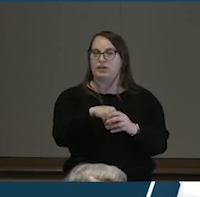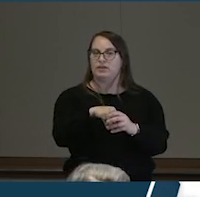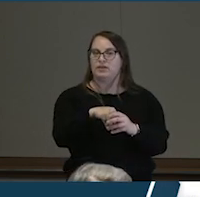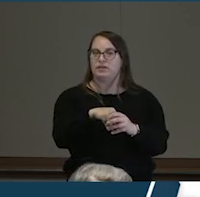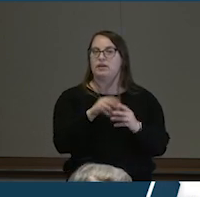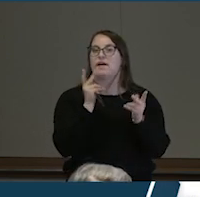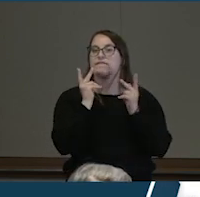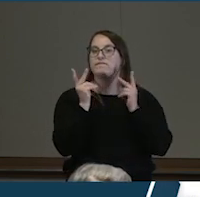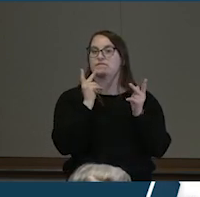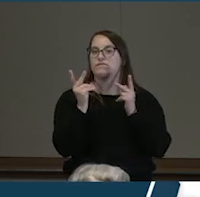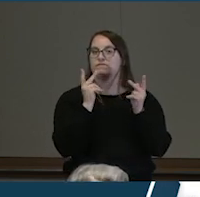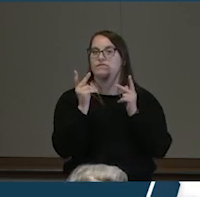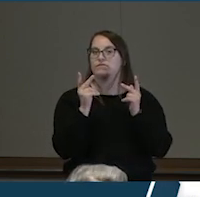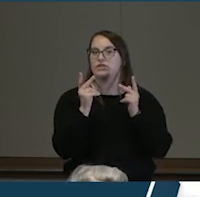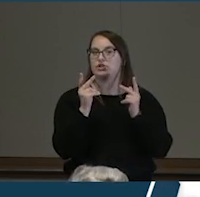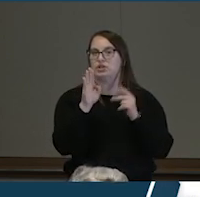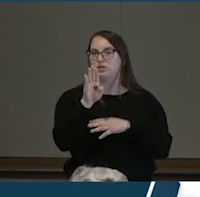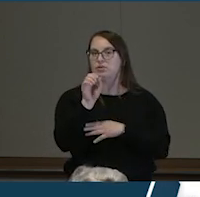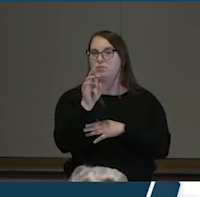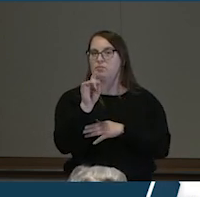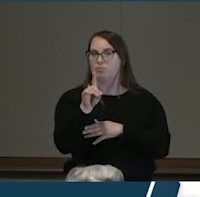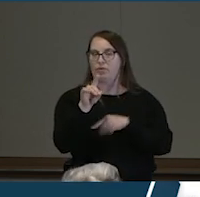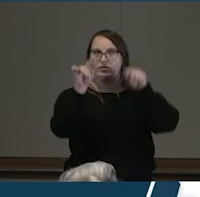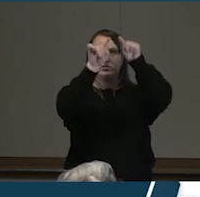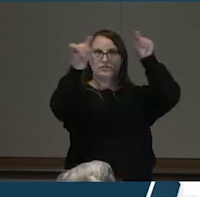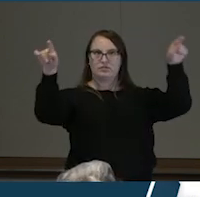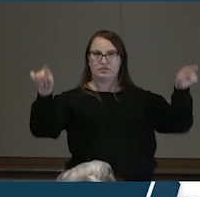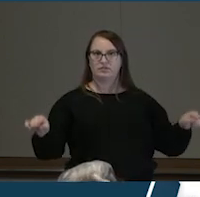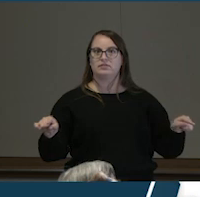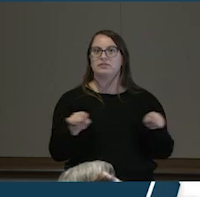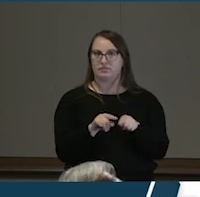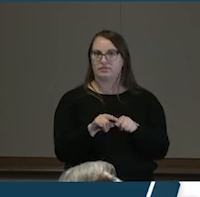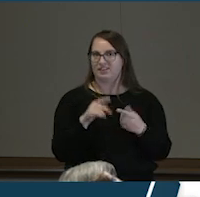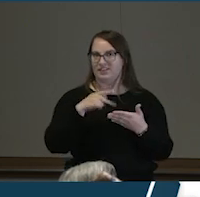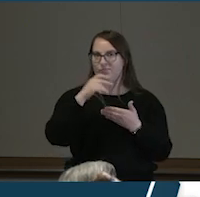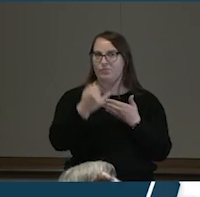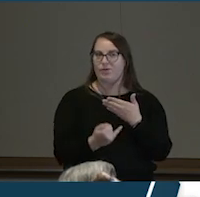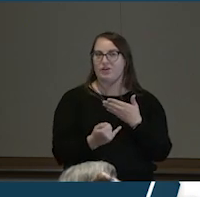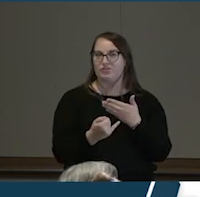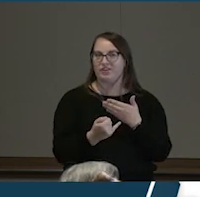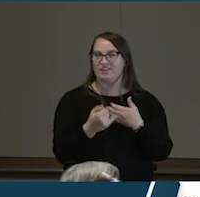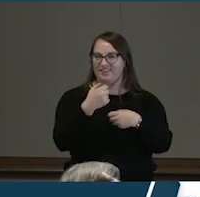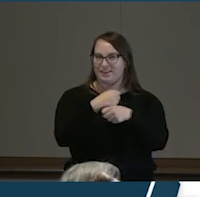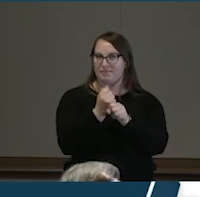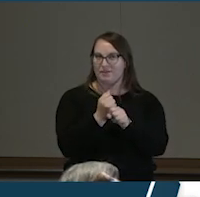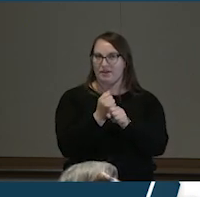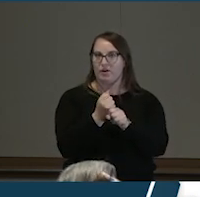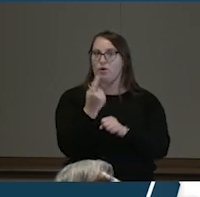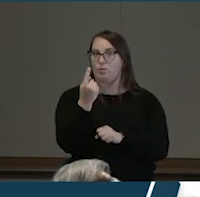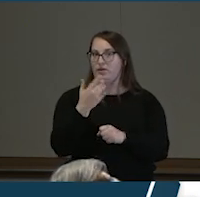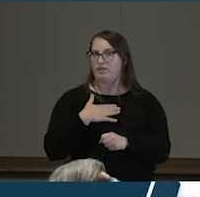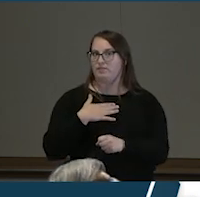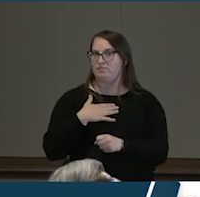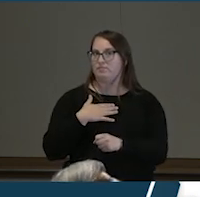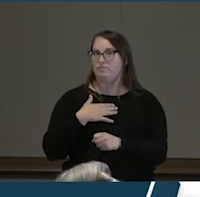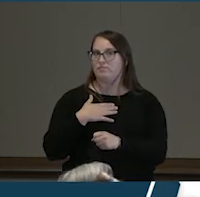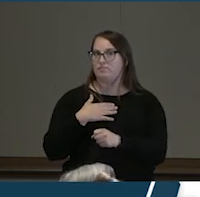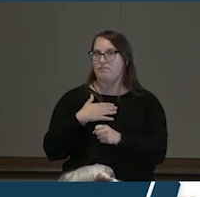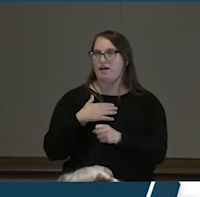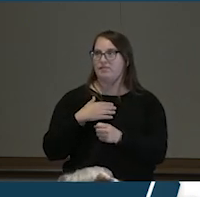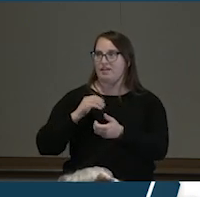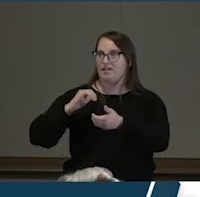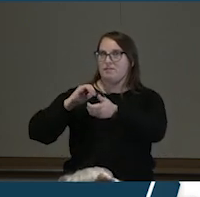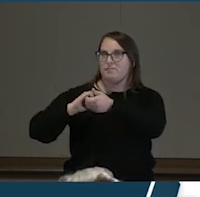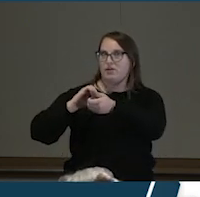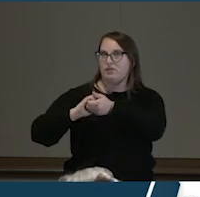board. And so they do a vision board project. And so when I started that, one of my partners, this is the first day of class, she came up to me and she goes, are